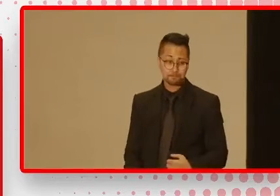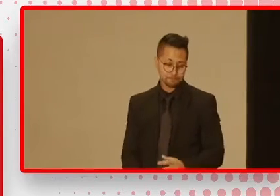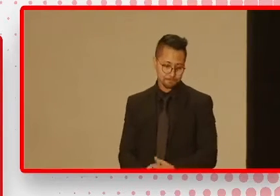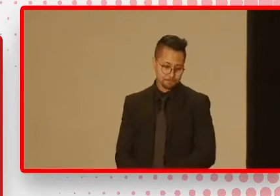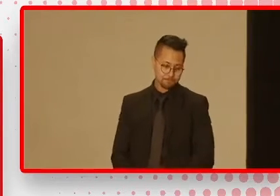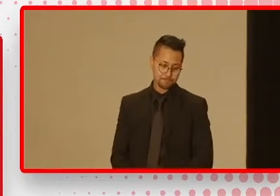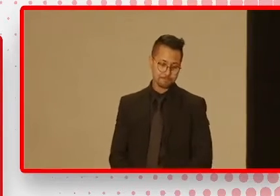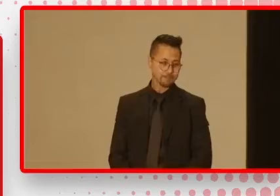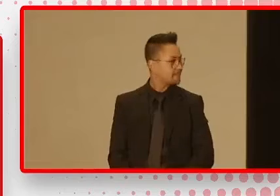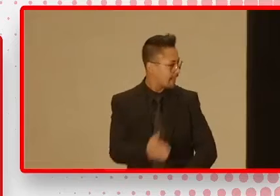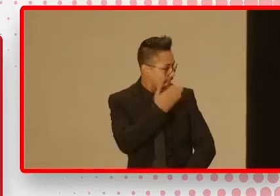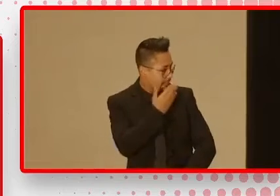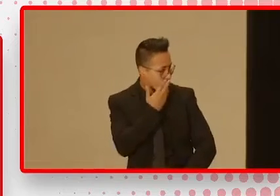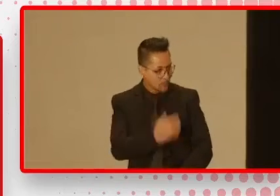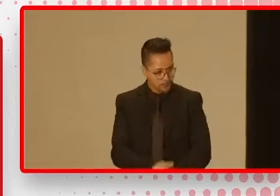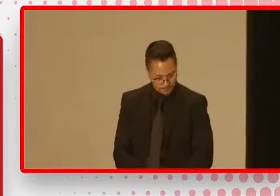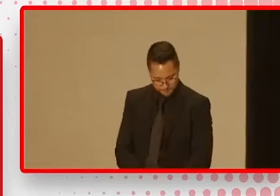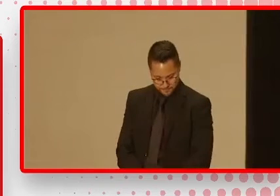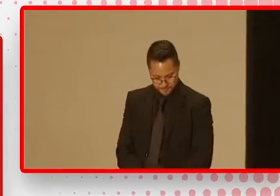Thank you, ma'am.